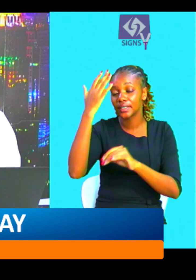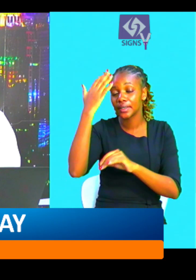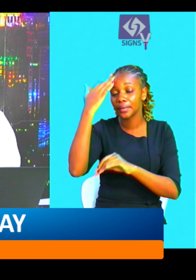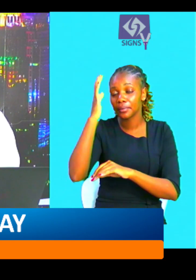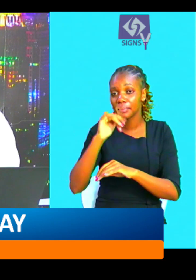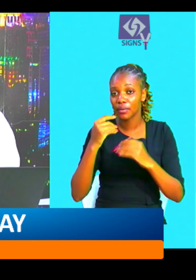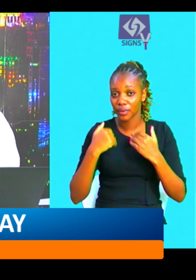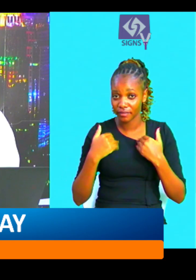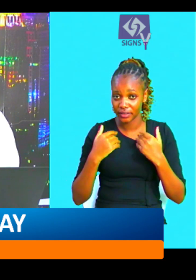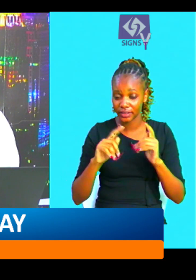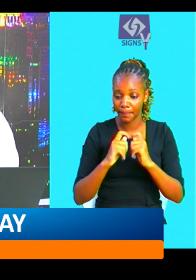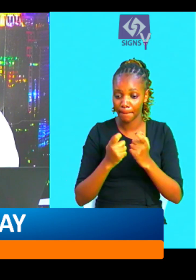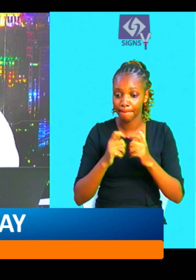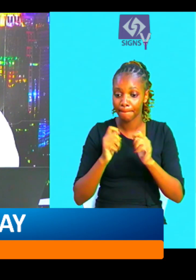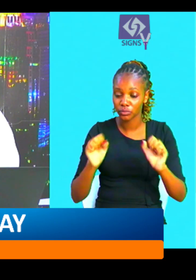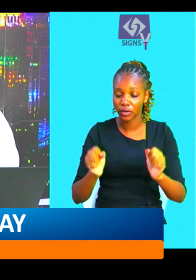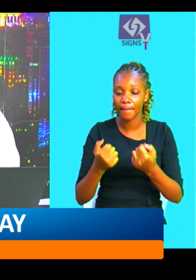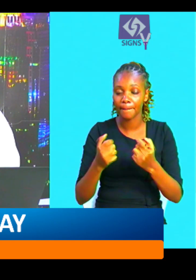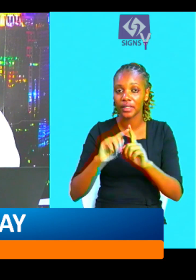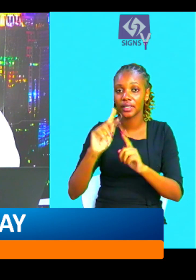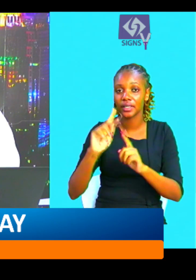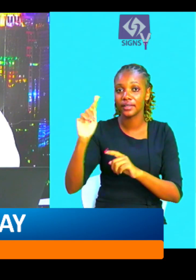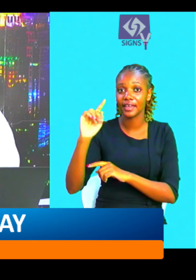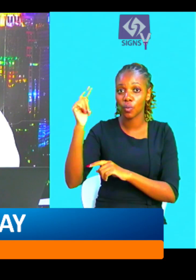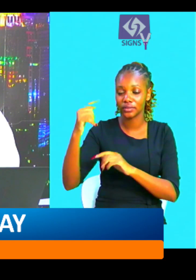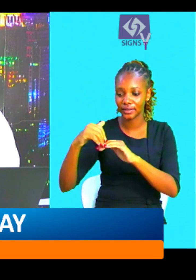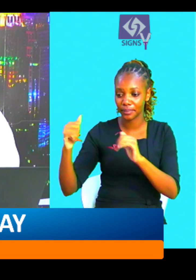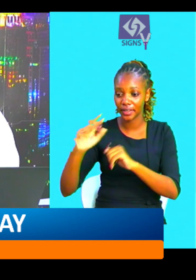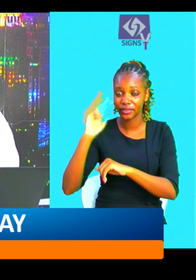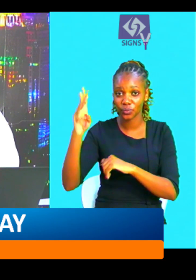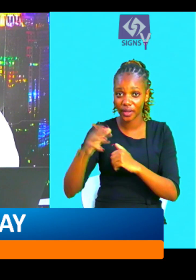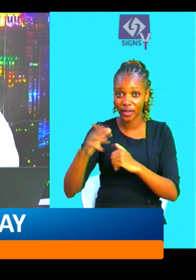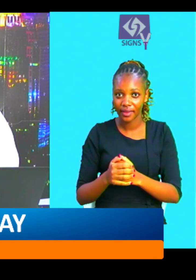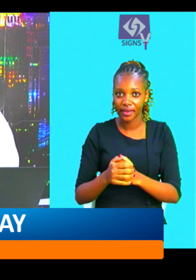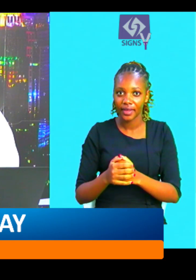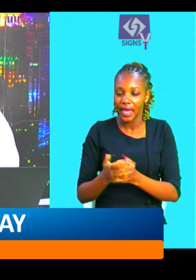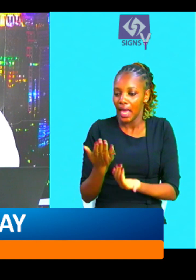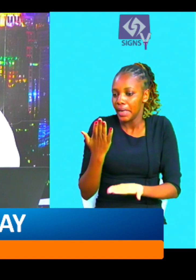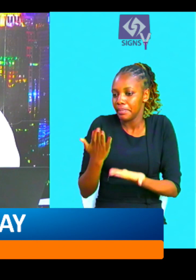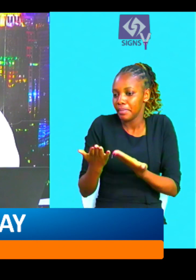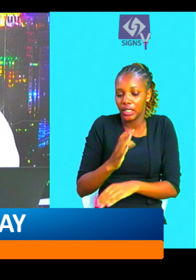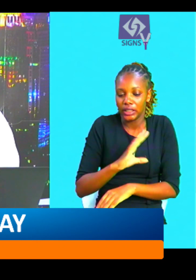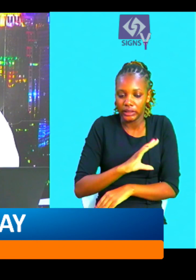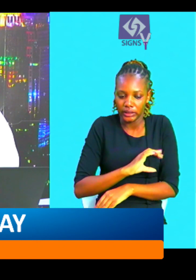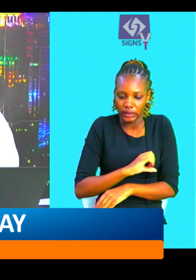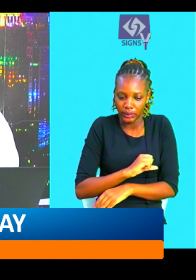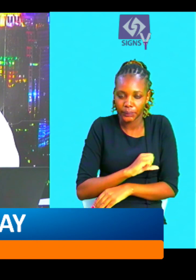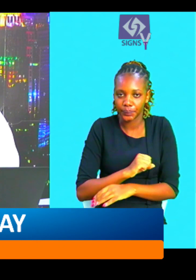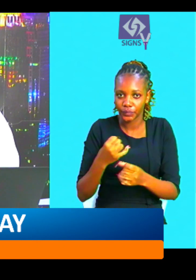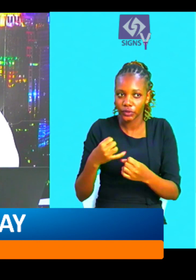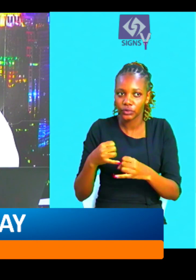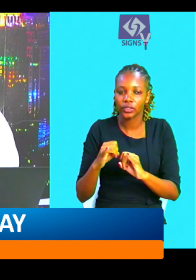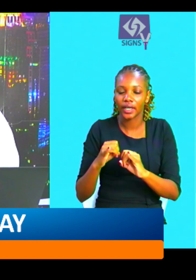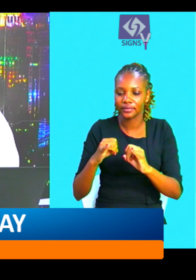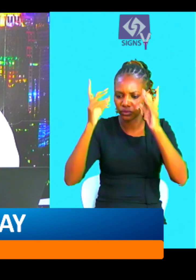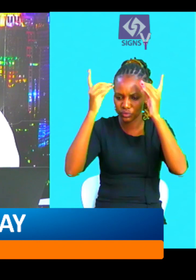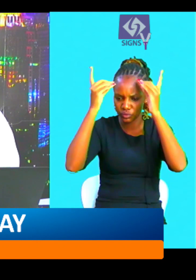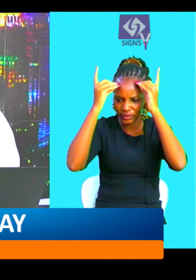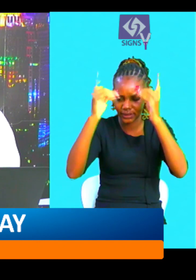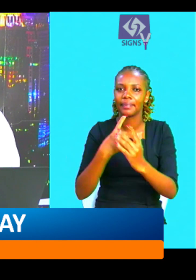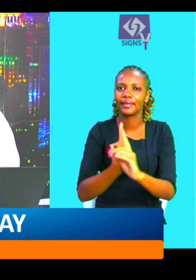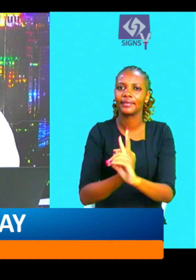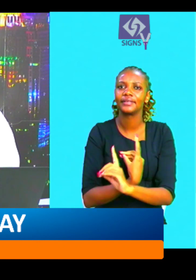for Yeah. Ruto, but this one, you know, he still has to look for votes for the next one. Yeah. Once he's done with this one and he's already in the next one,